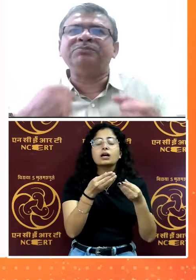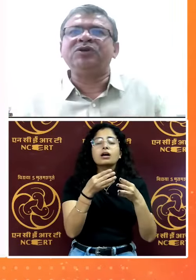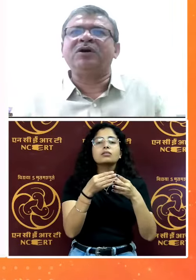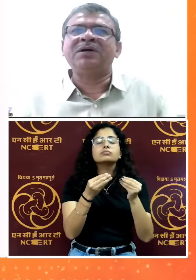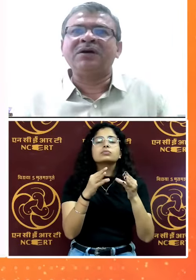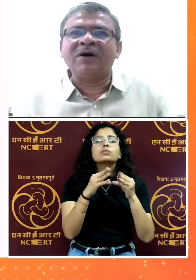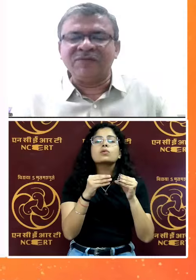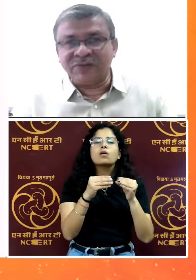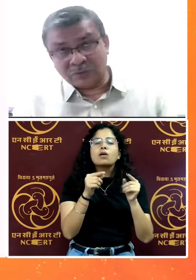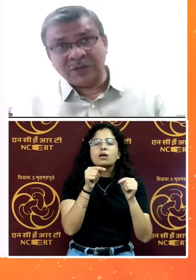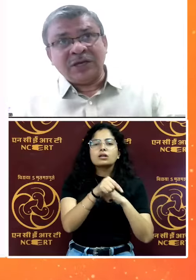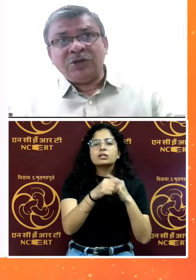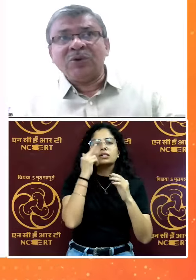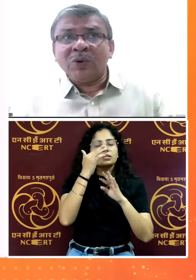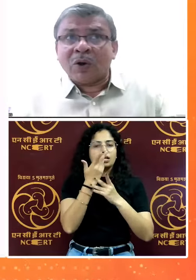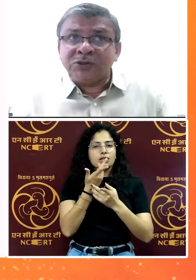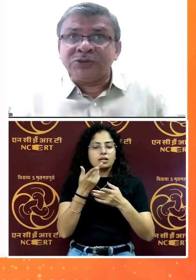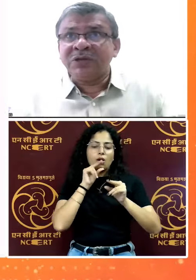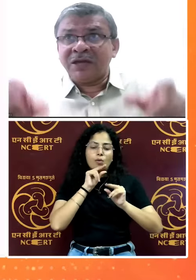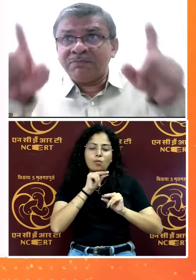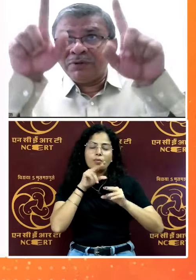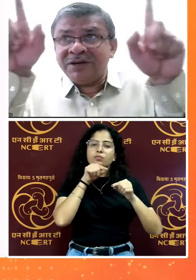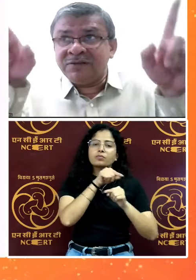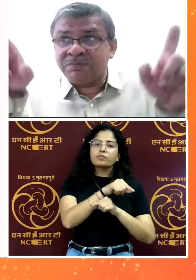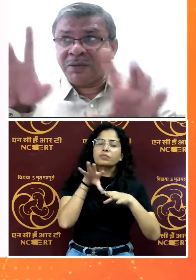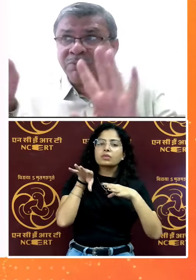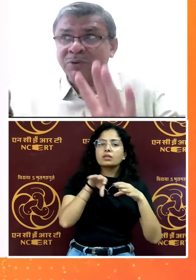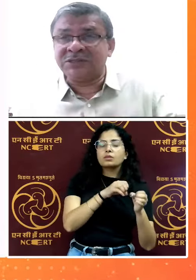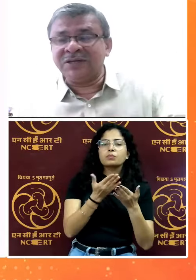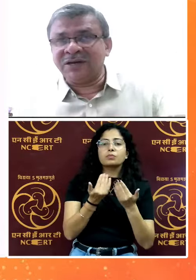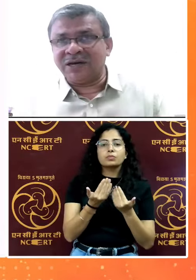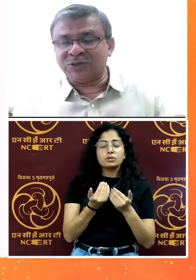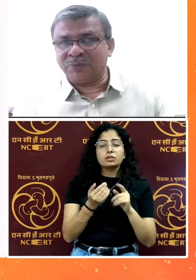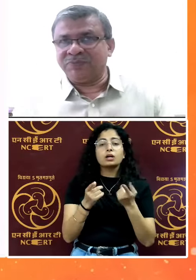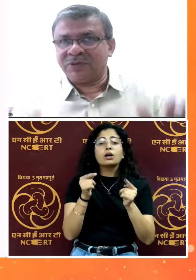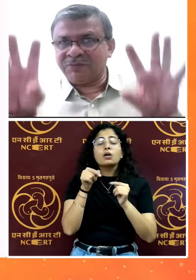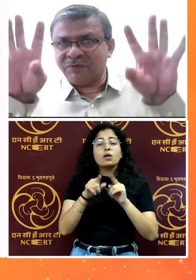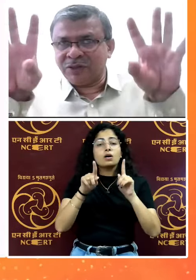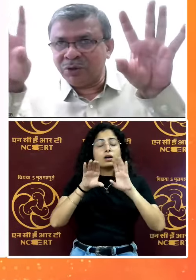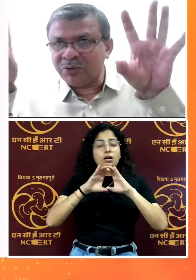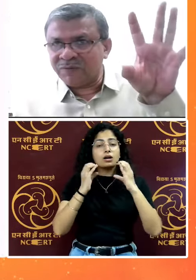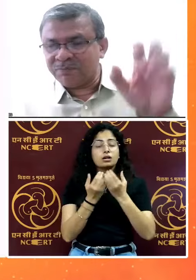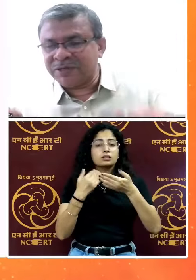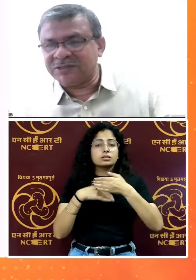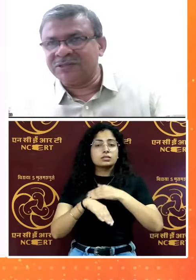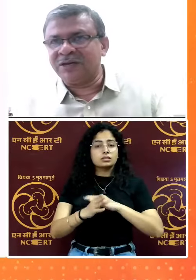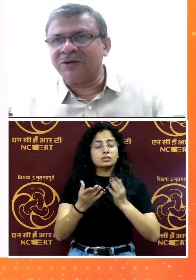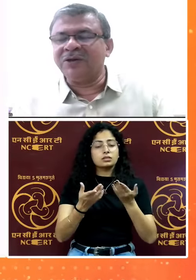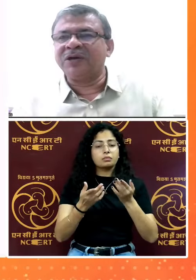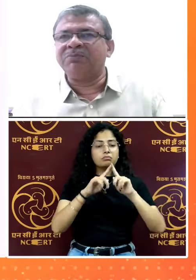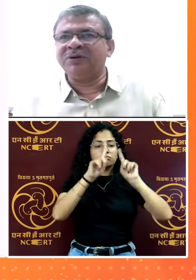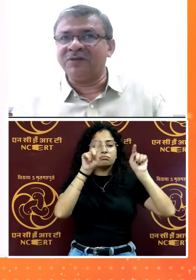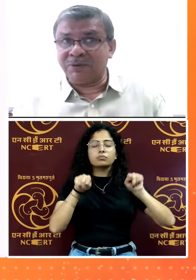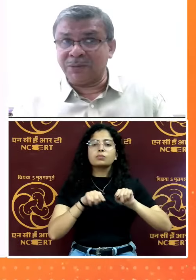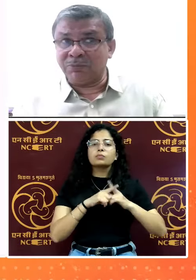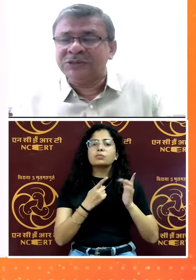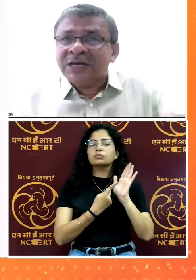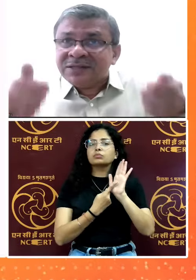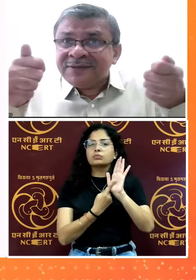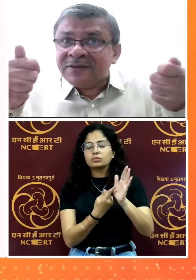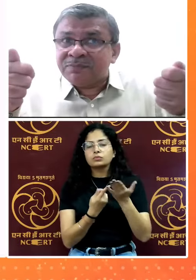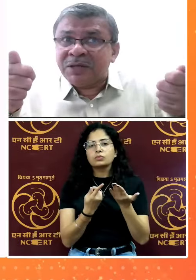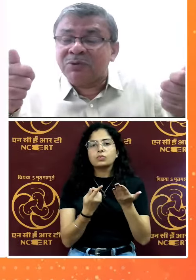good absorber of sound. You also can put display boards in the classroom, that with beautiful pictures and all. You can put display